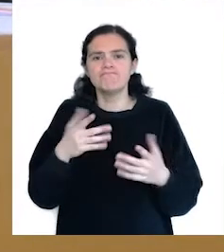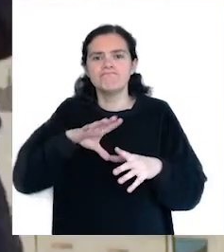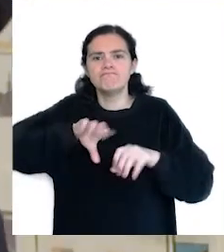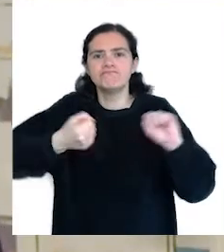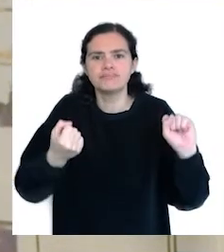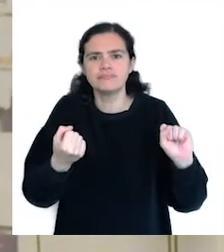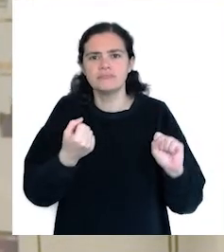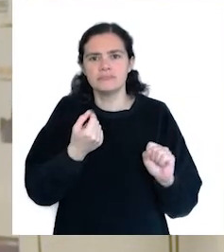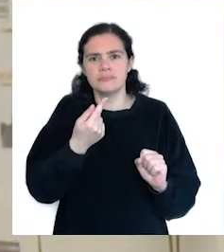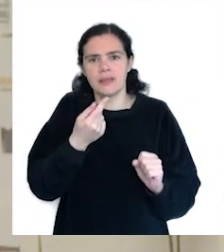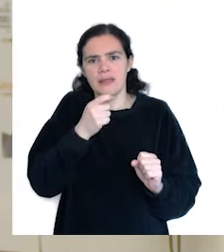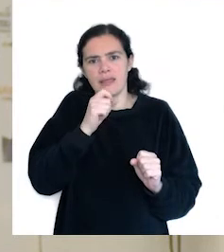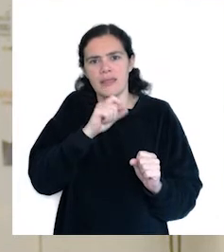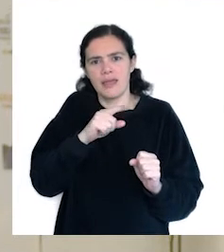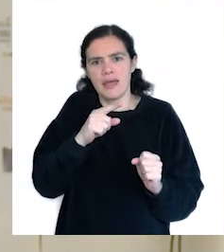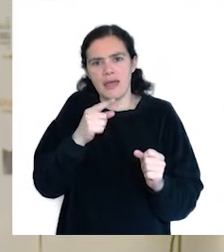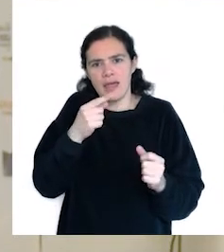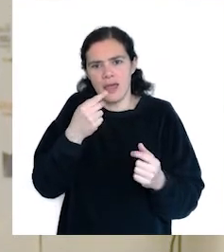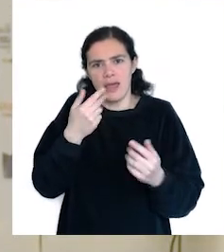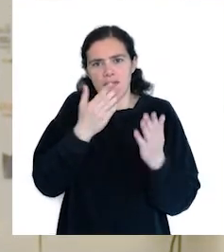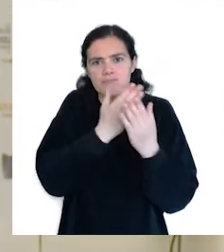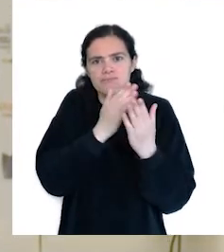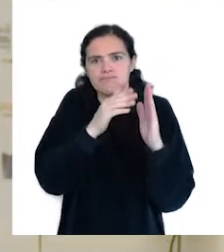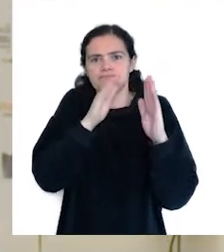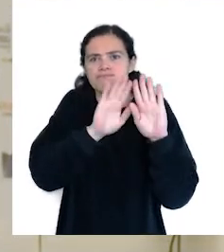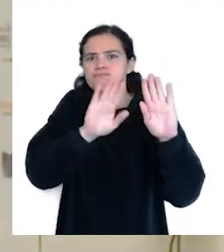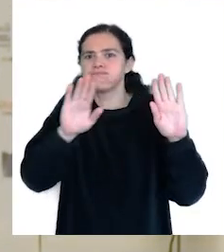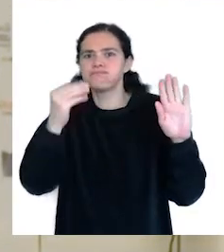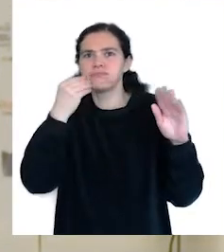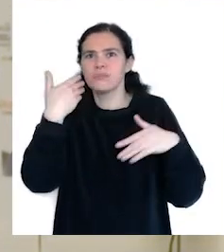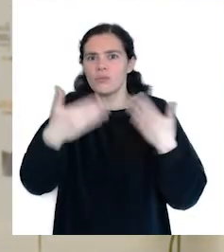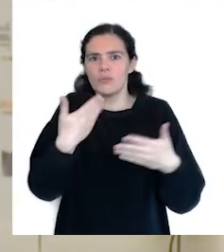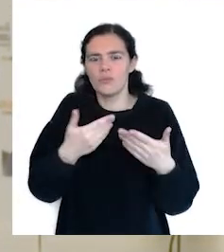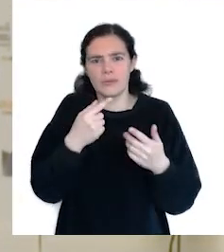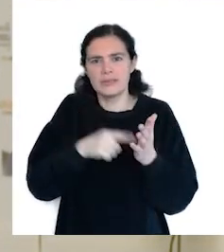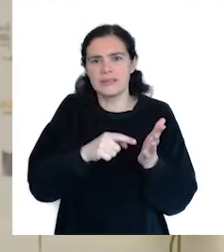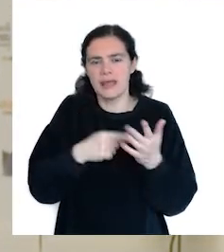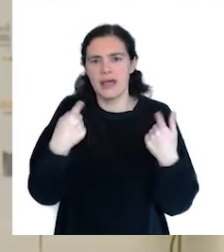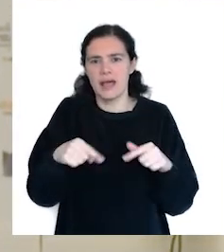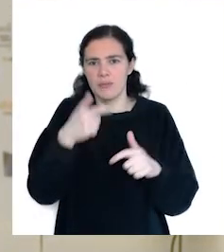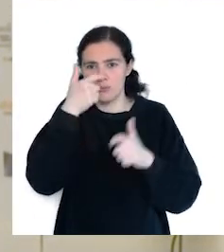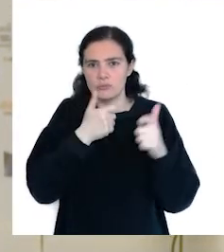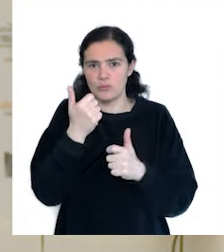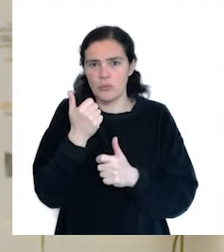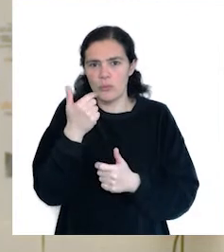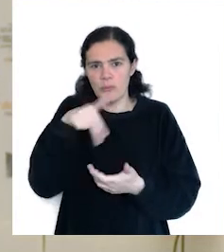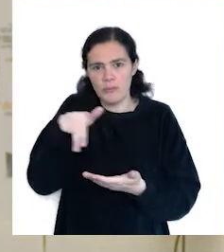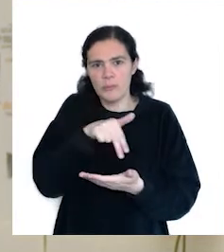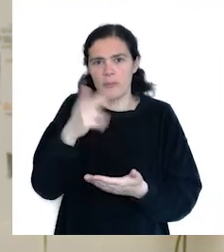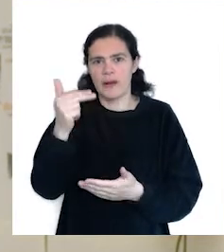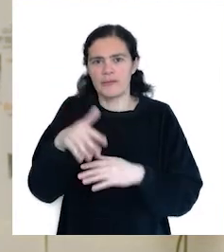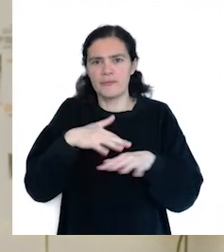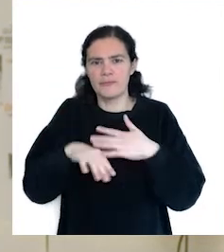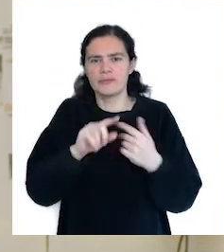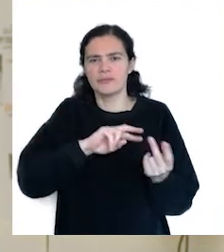impossible. So breaking through the canon was a necessity. And what performing art have